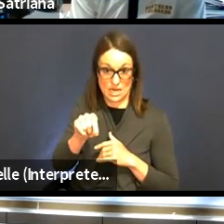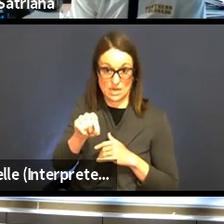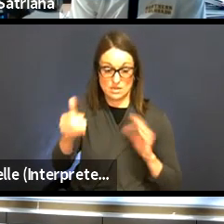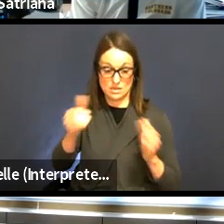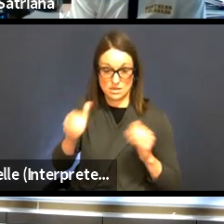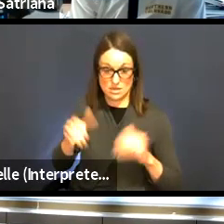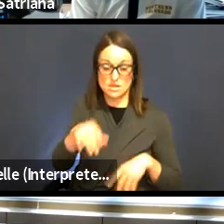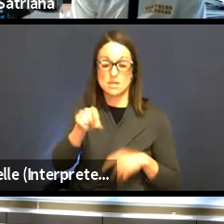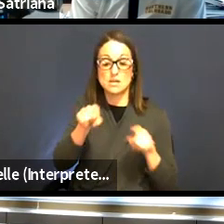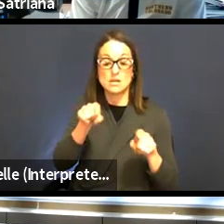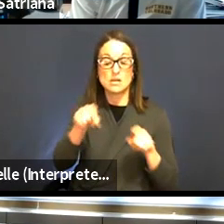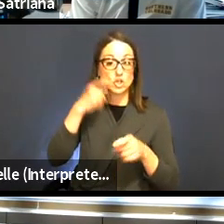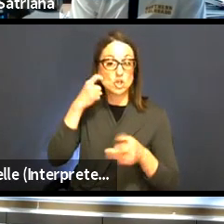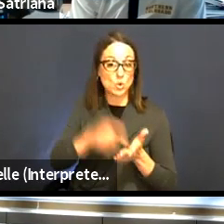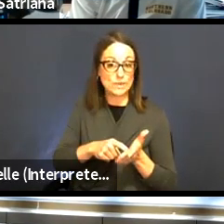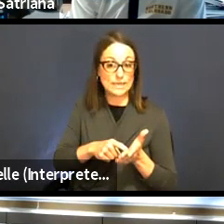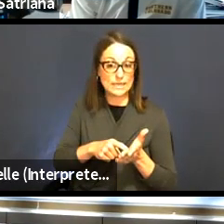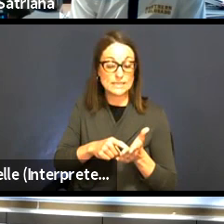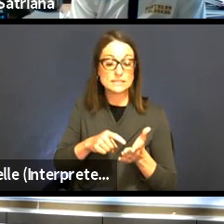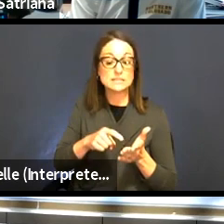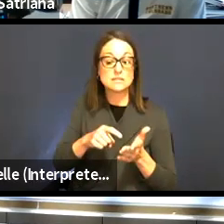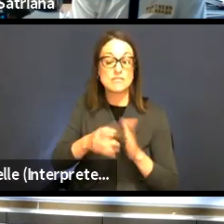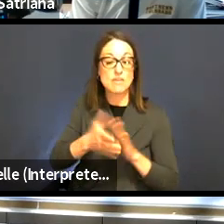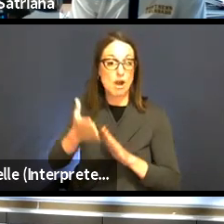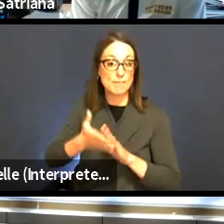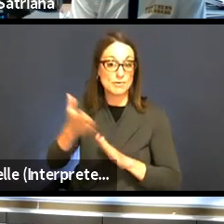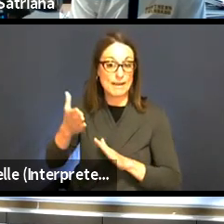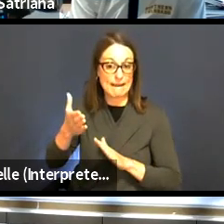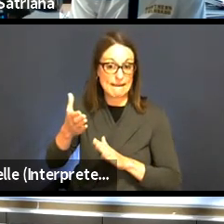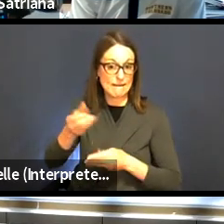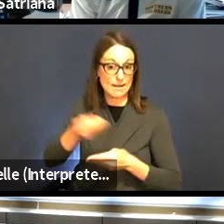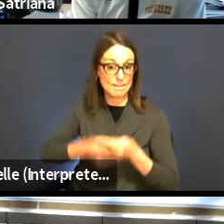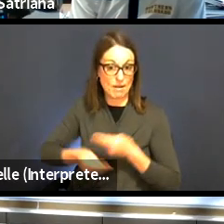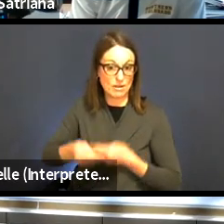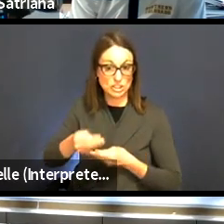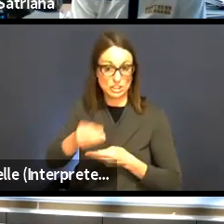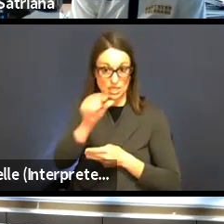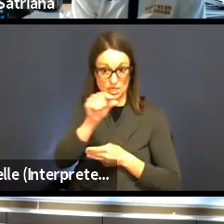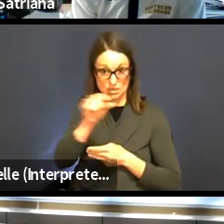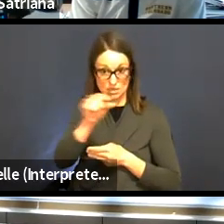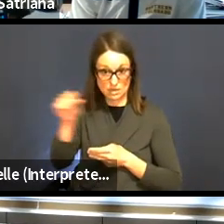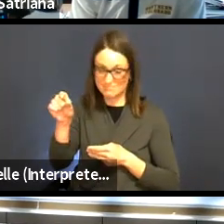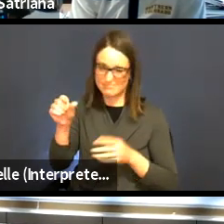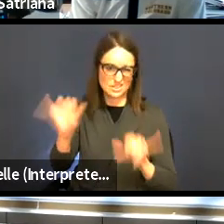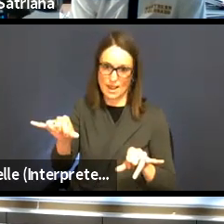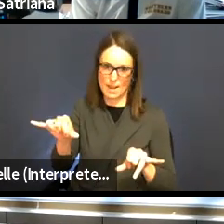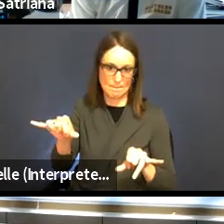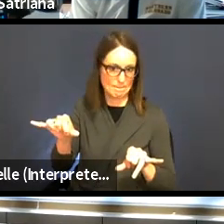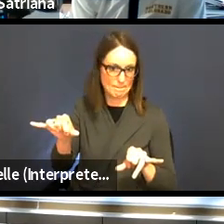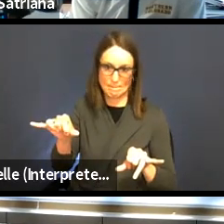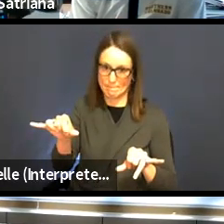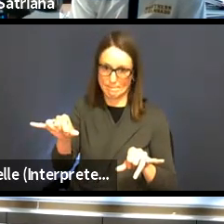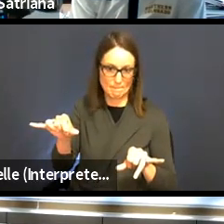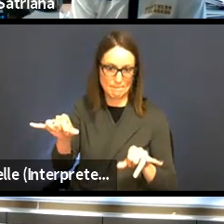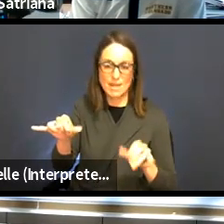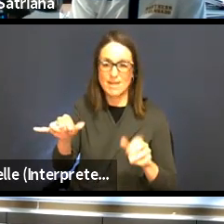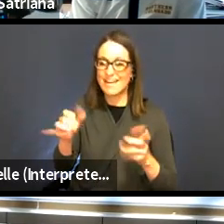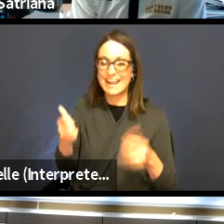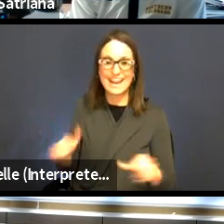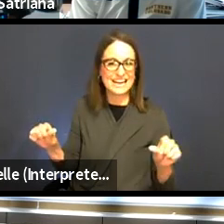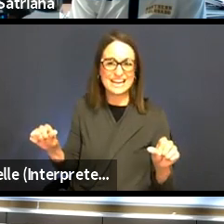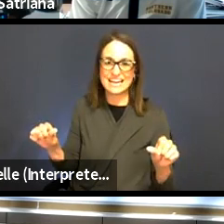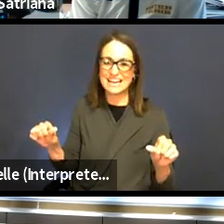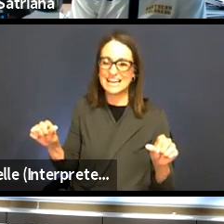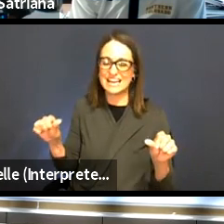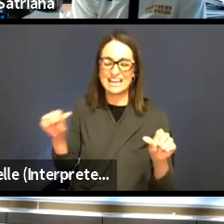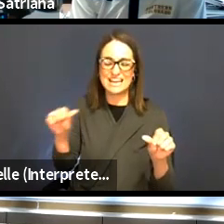is that the operating budget line basically stays the same, because what we're doing is any surplus